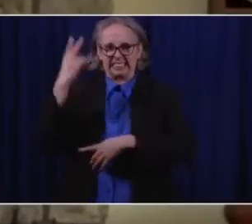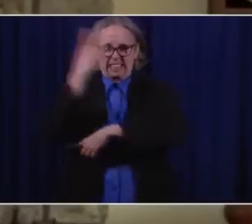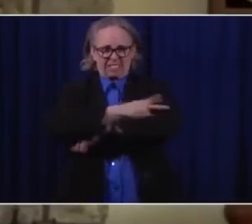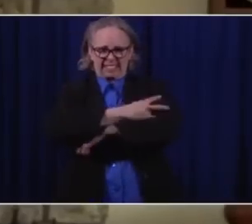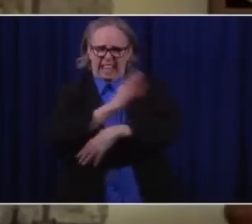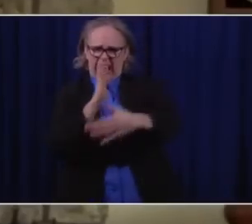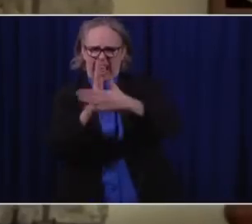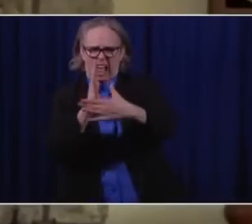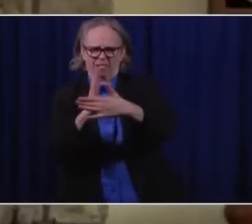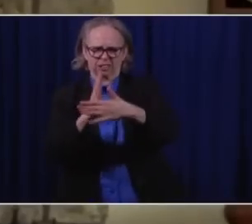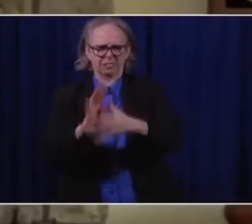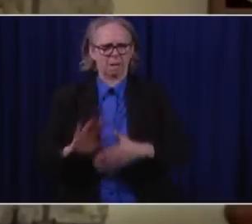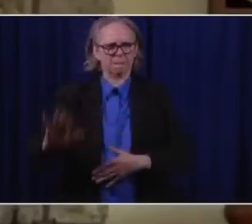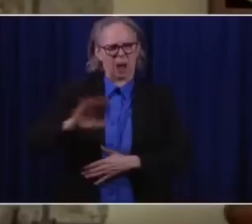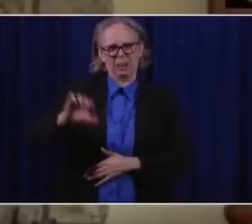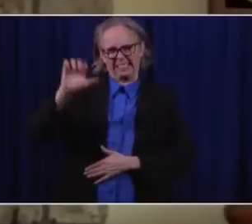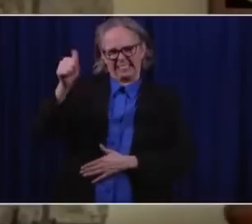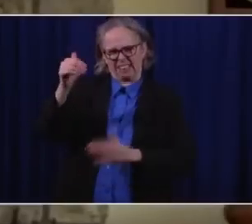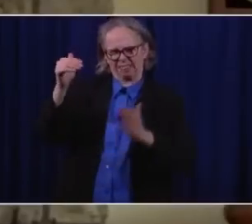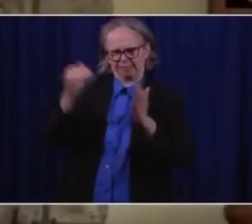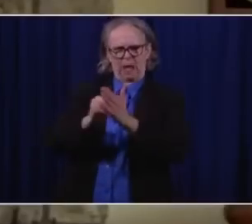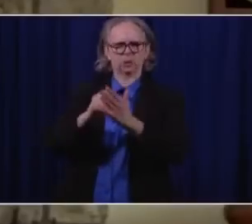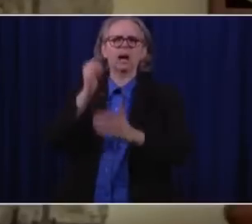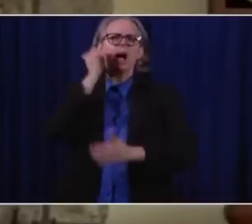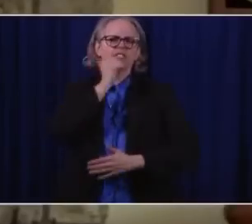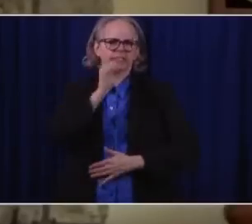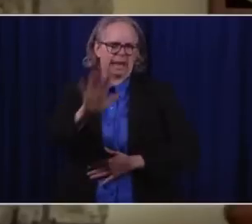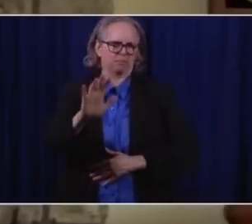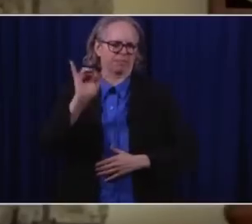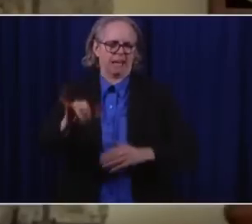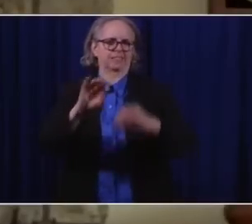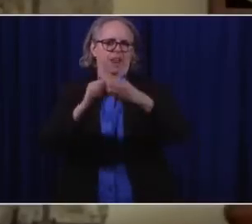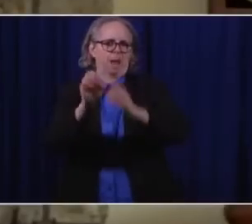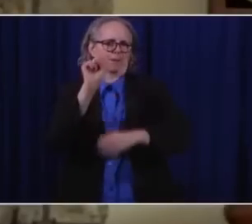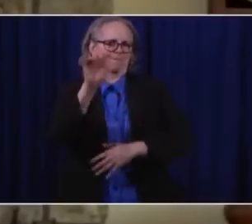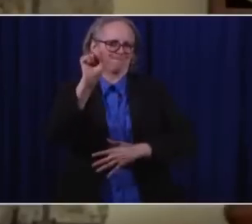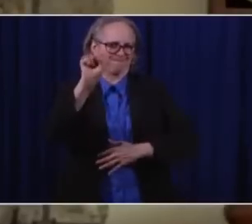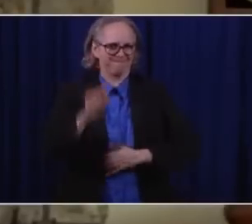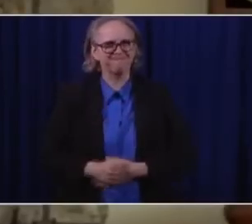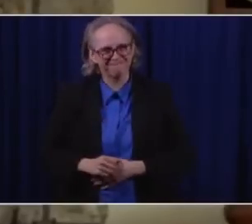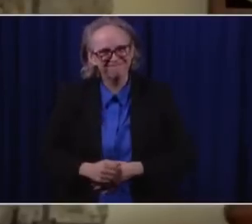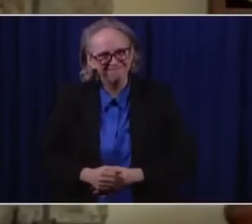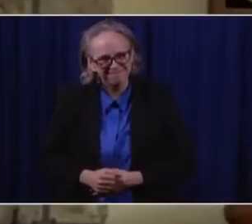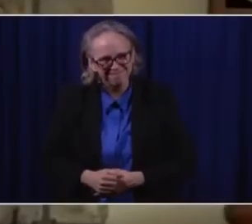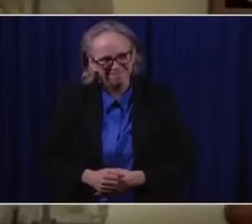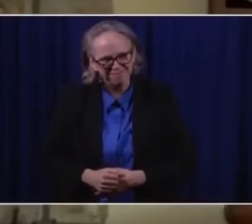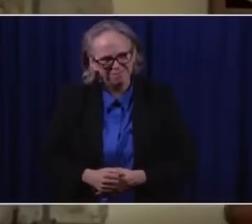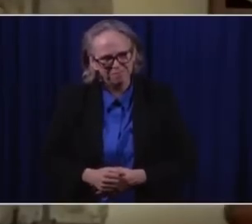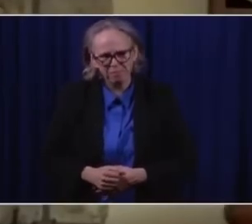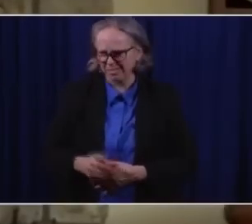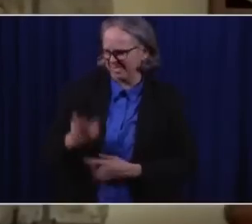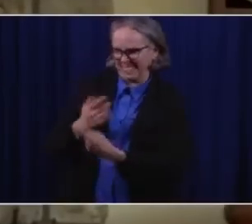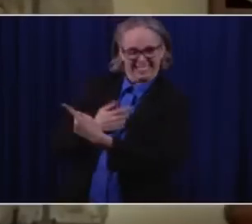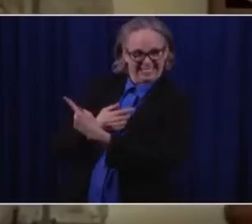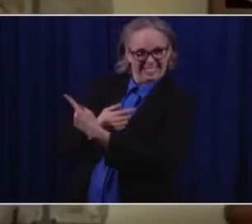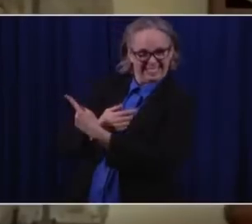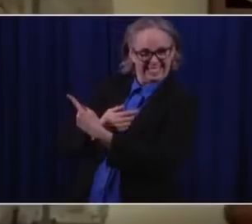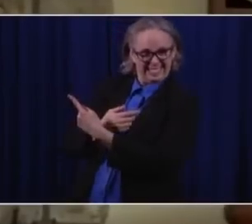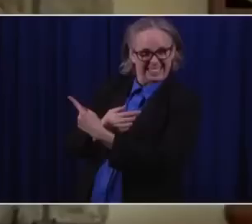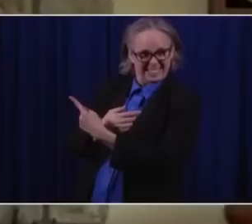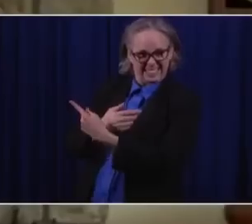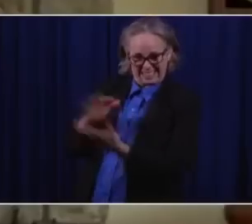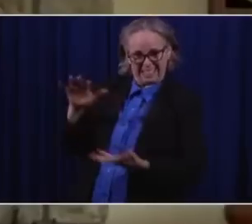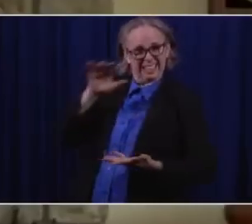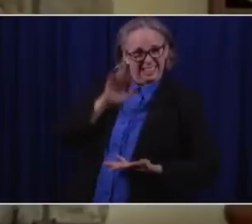10,000 now coming in a day. And again, these don't just go up on the board. These have to